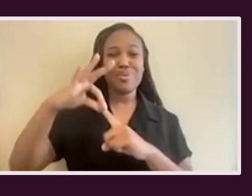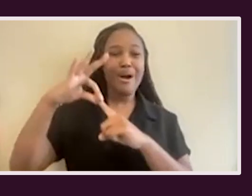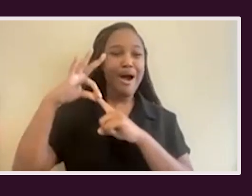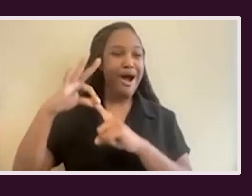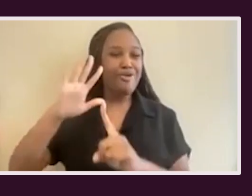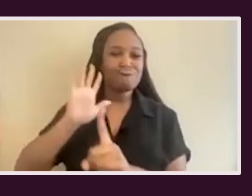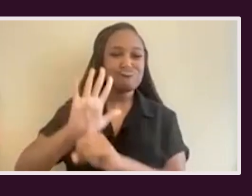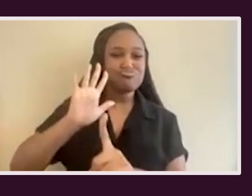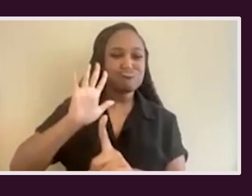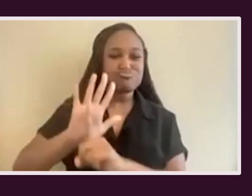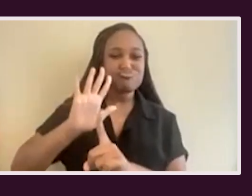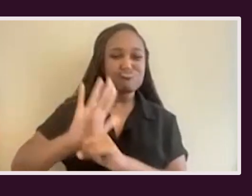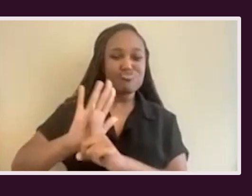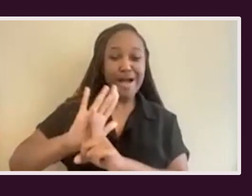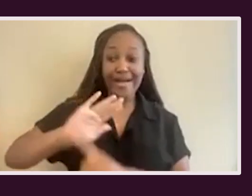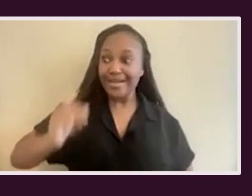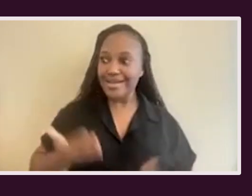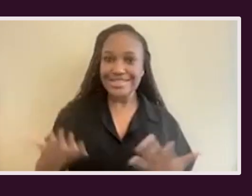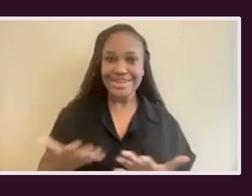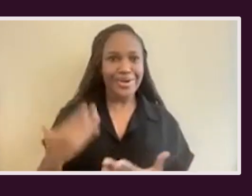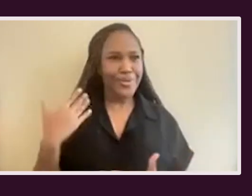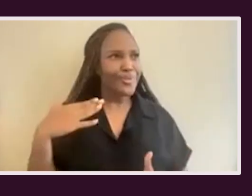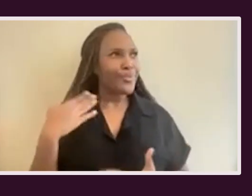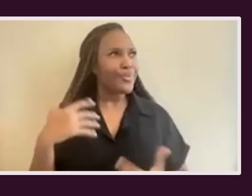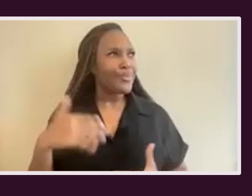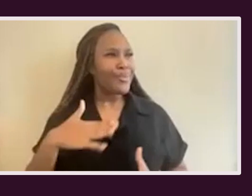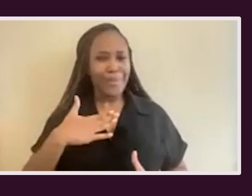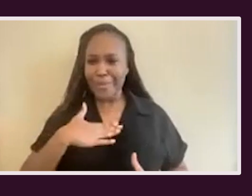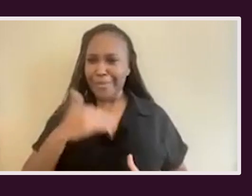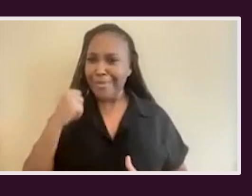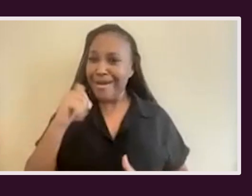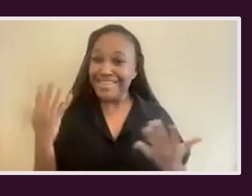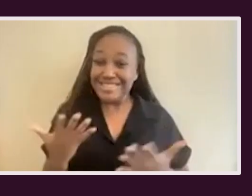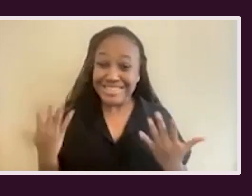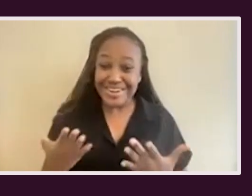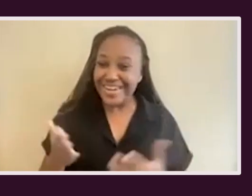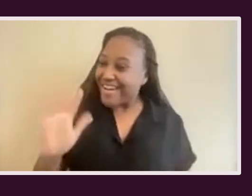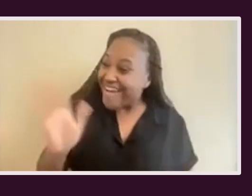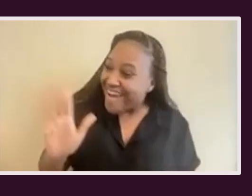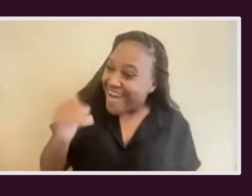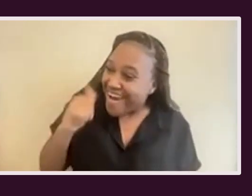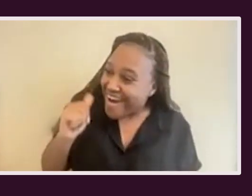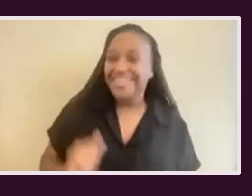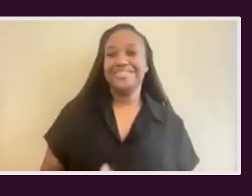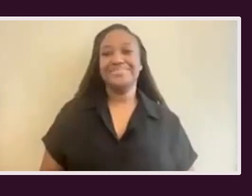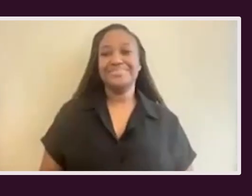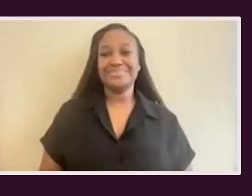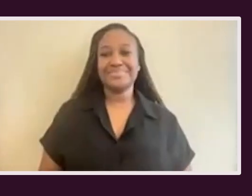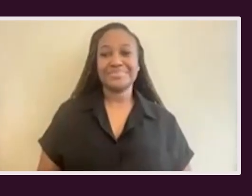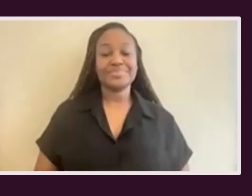celebrity guest. Oh my God, my aunt's here. Hi, Aunt Michelle. Okay, sorry. Hi,